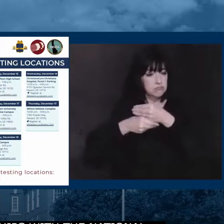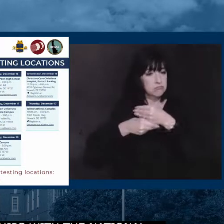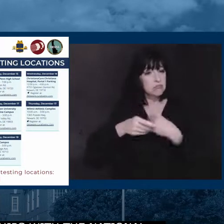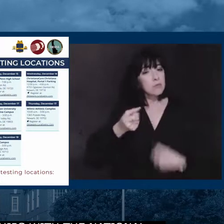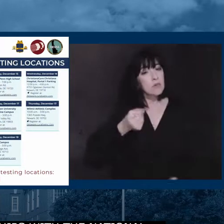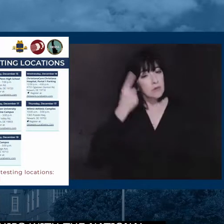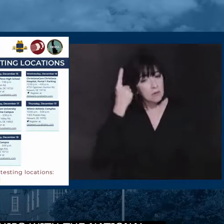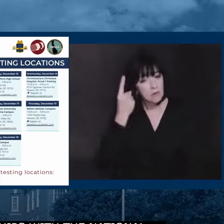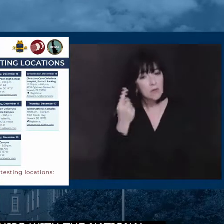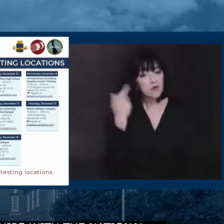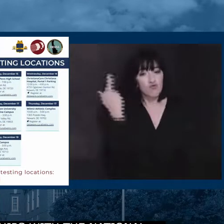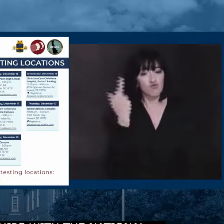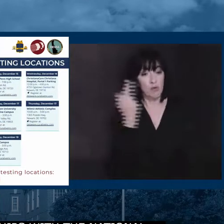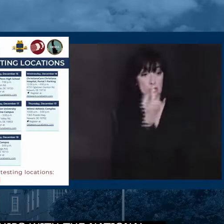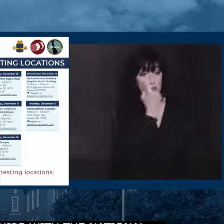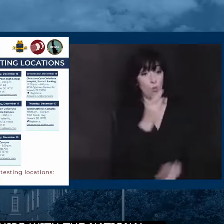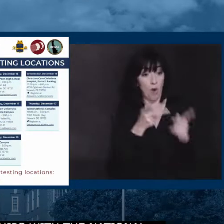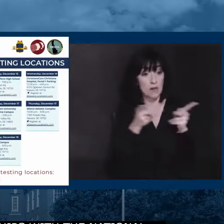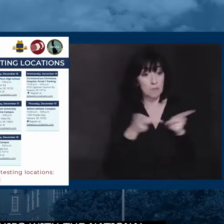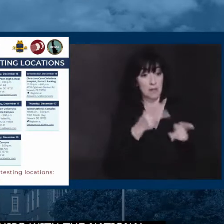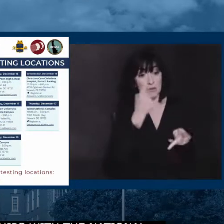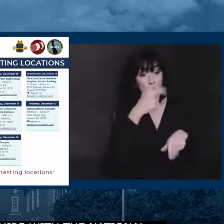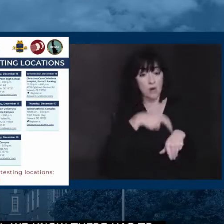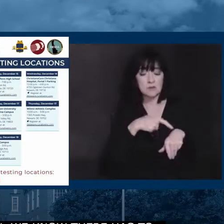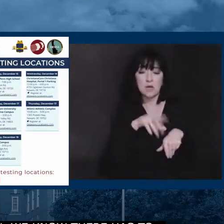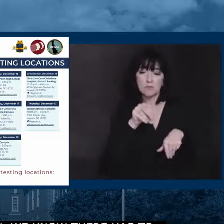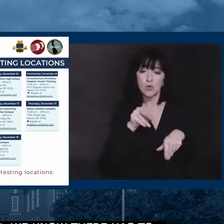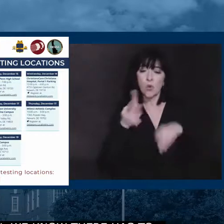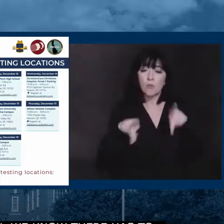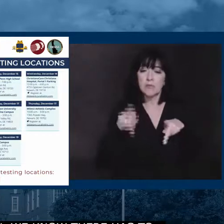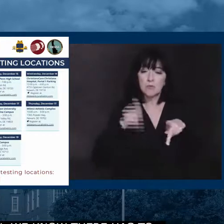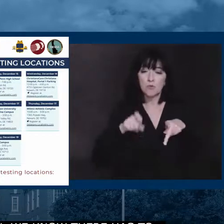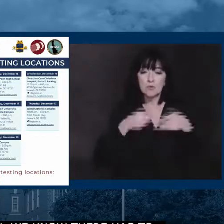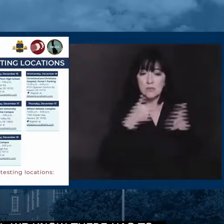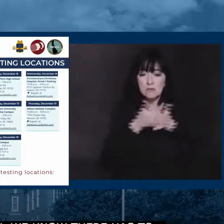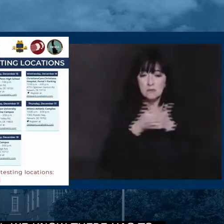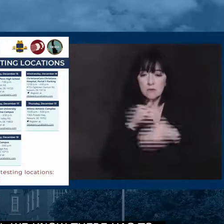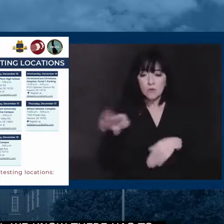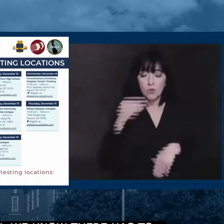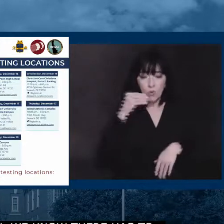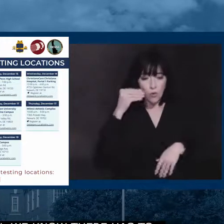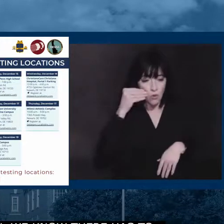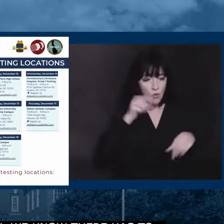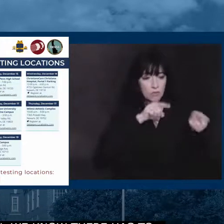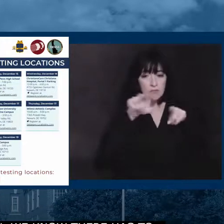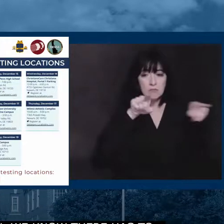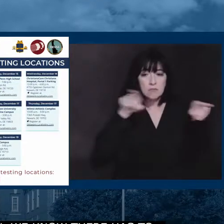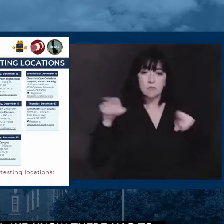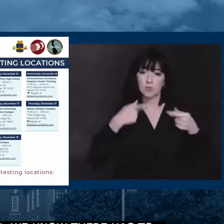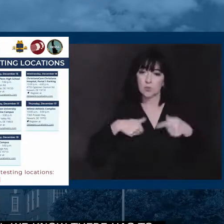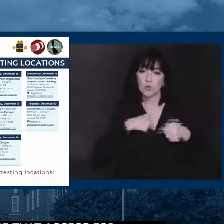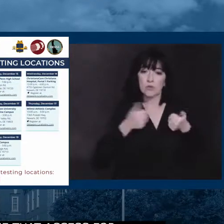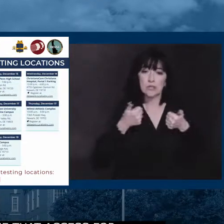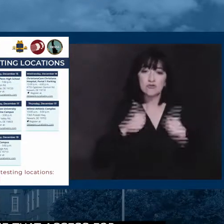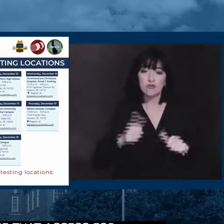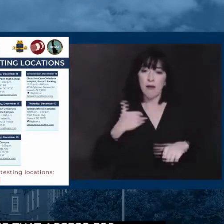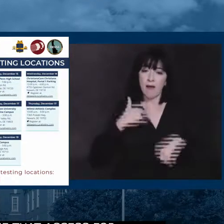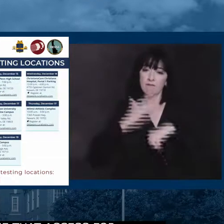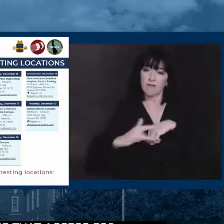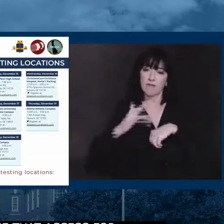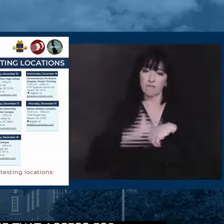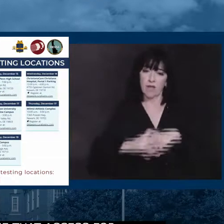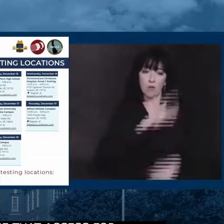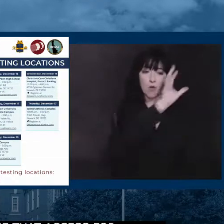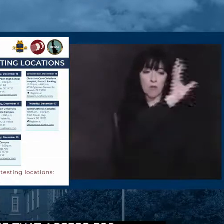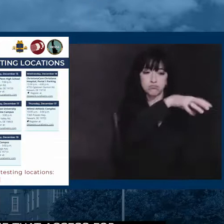ways to get tested and increase that access for people. So that was one of the things we've been pushing hard to make sure we have a more constant